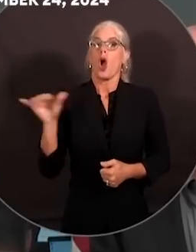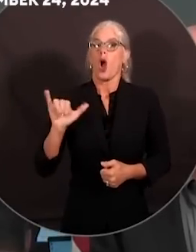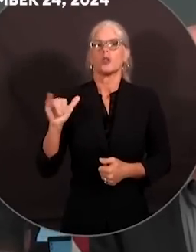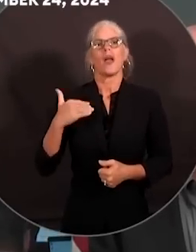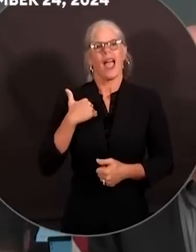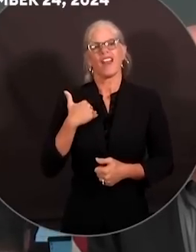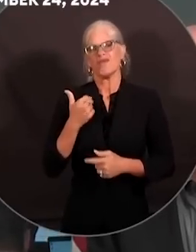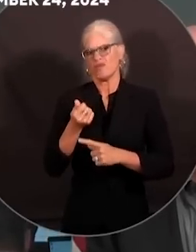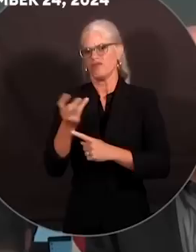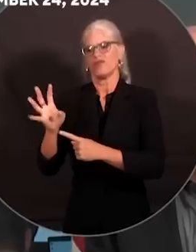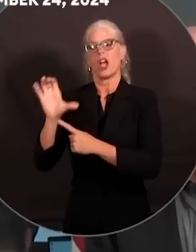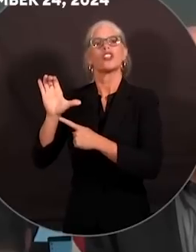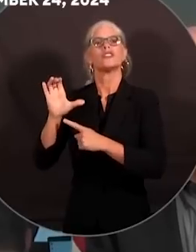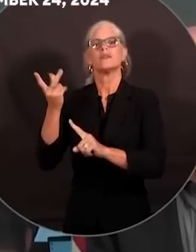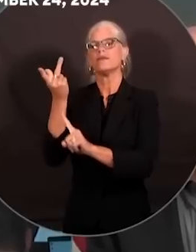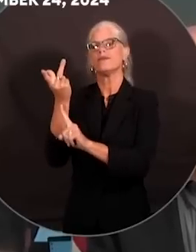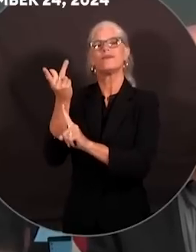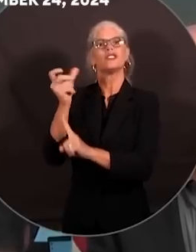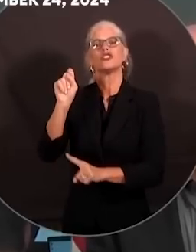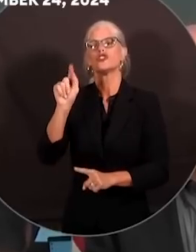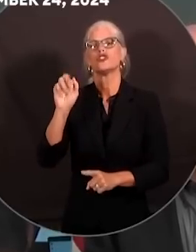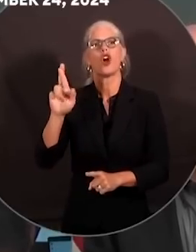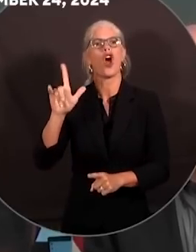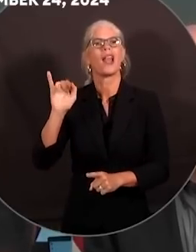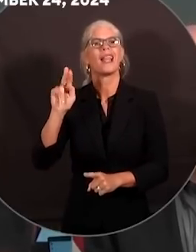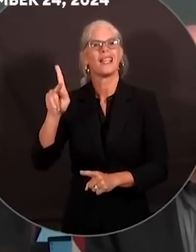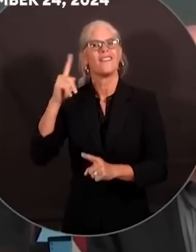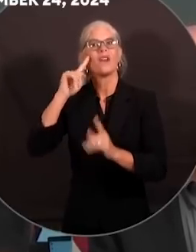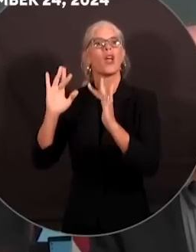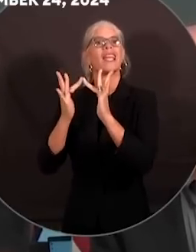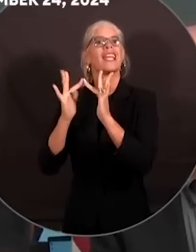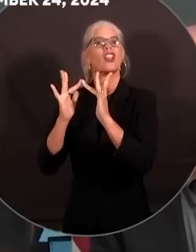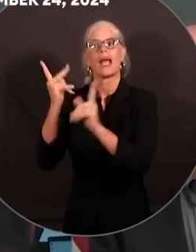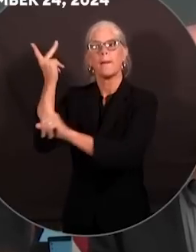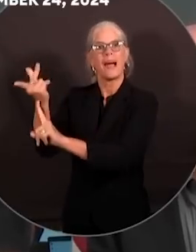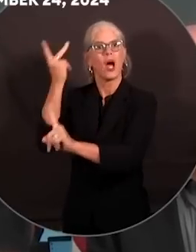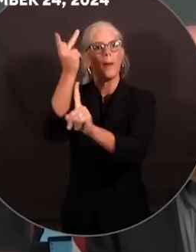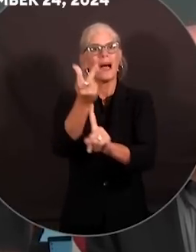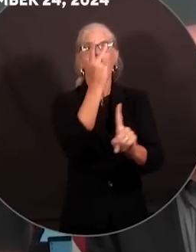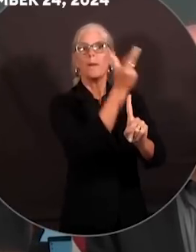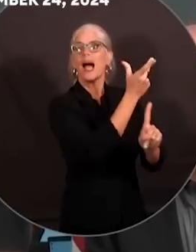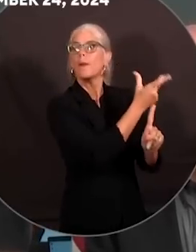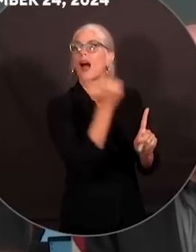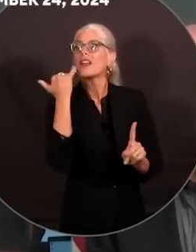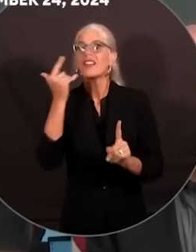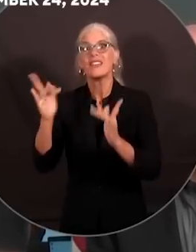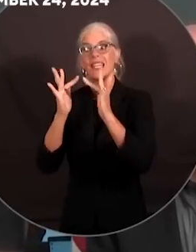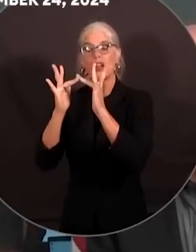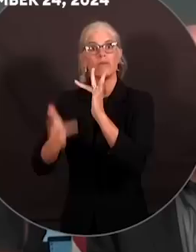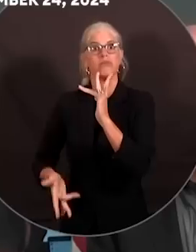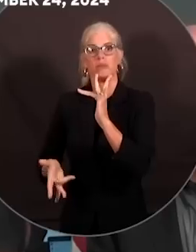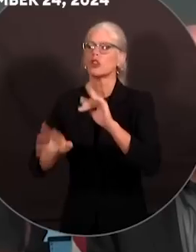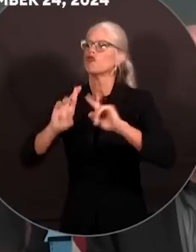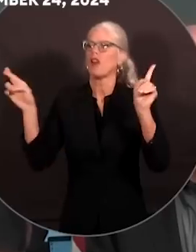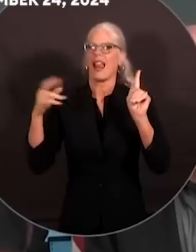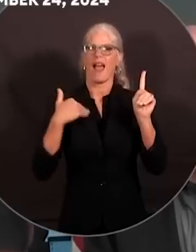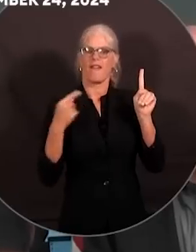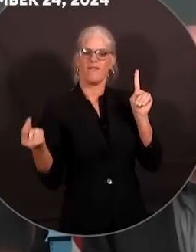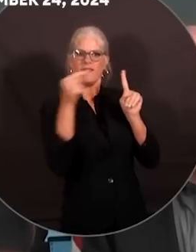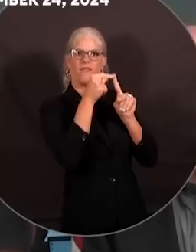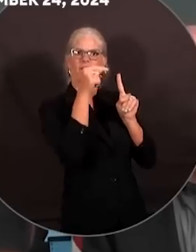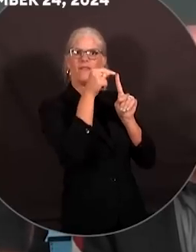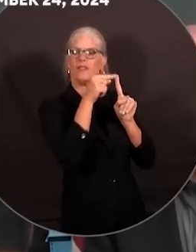Starlinks ready to deploy for internet. So if internet access is lost, we can deploy those Starlinks and get